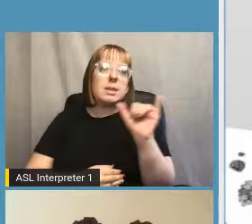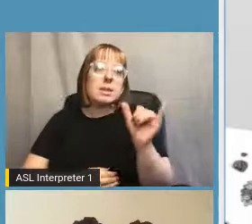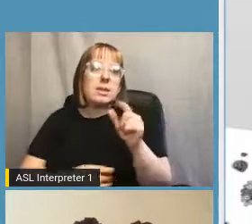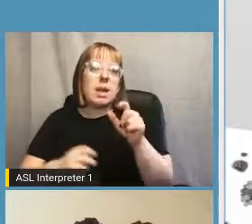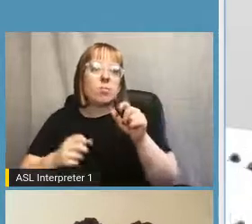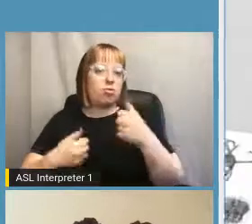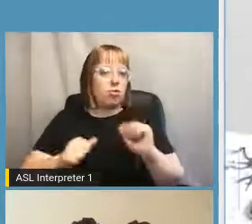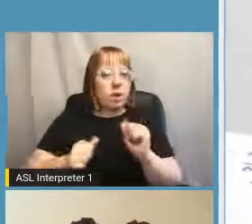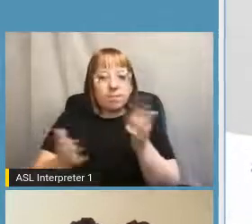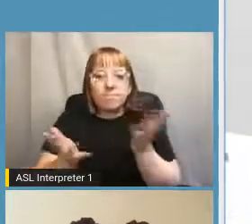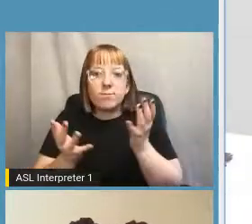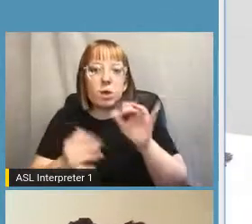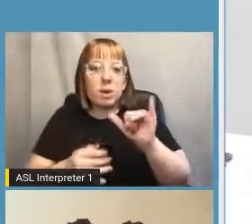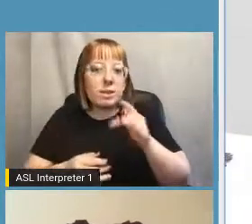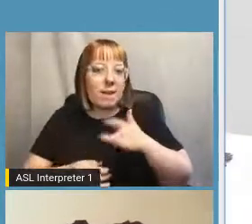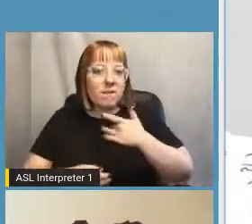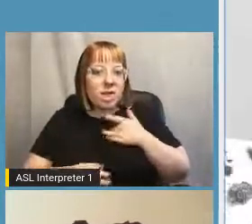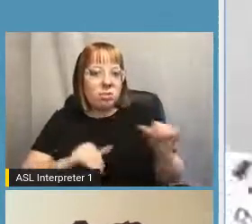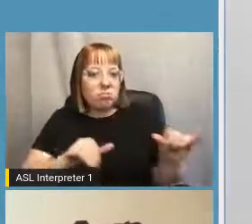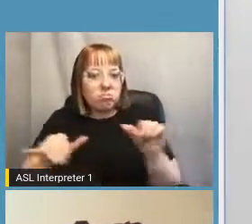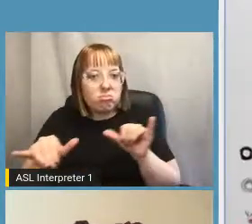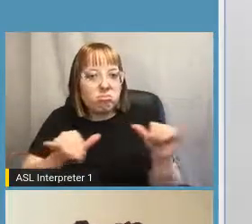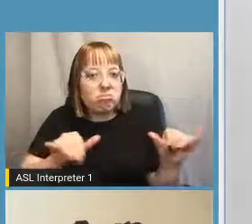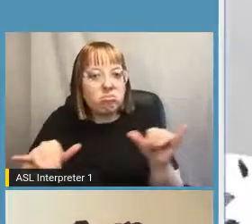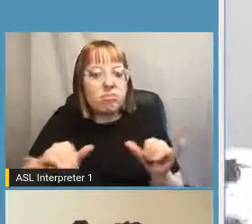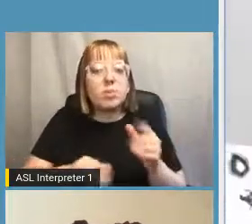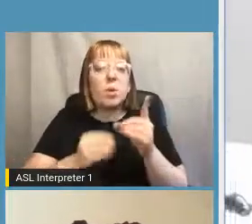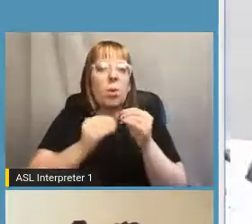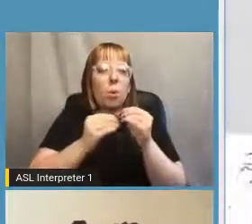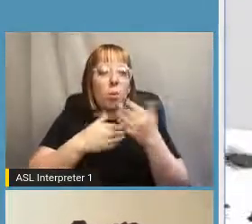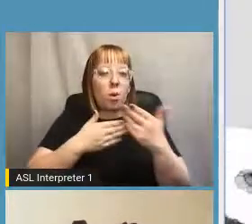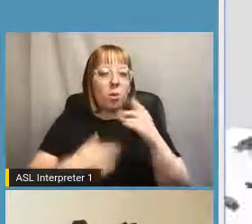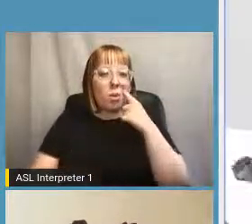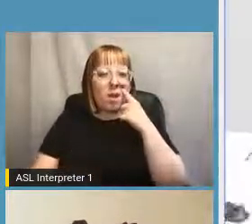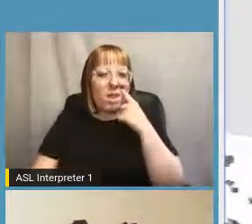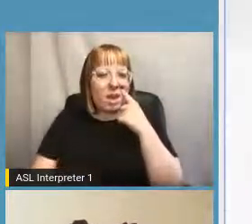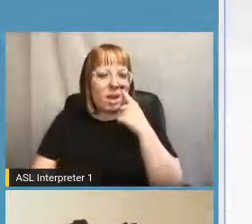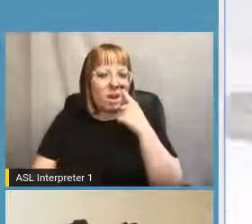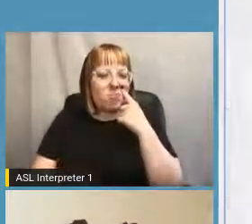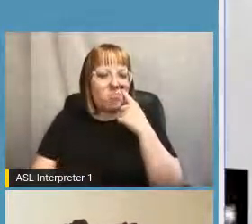space. One more room here, I believe.